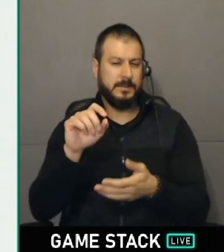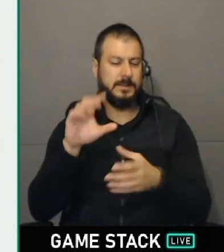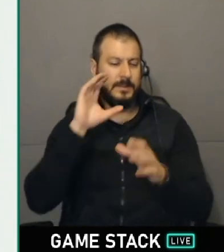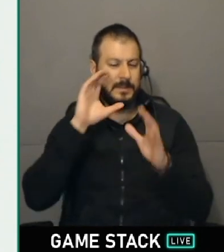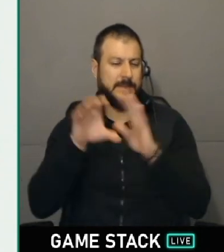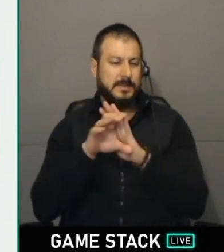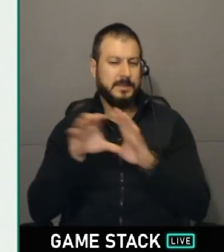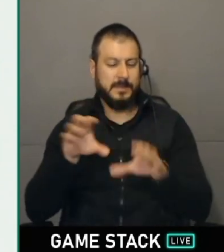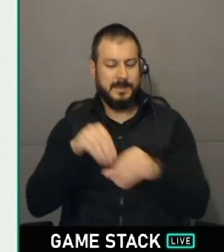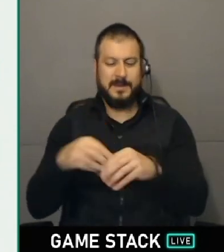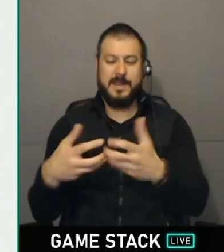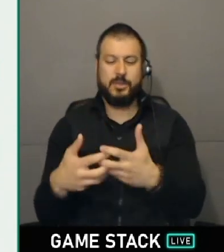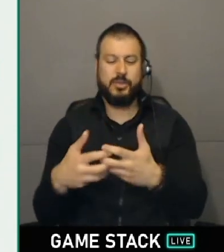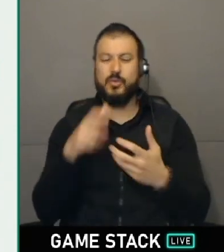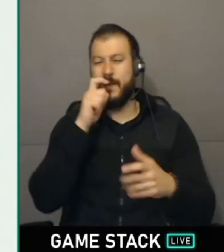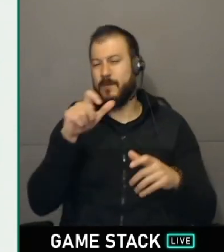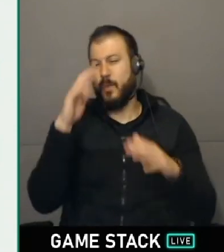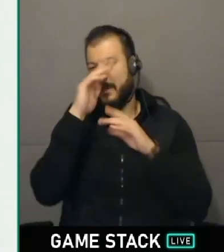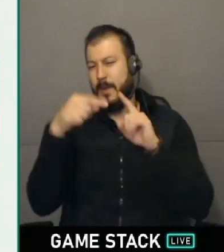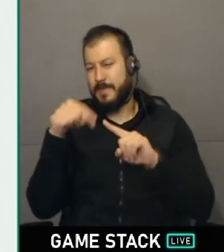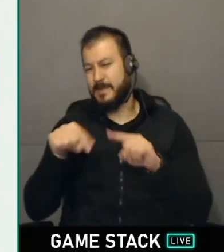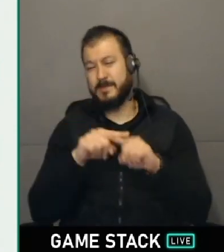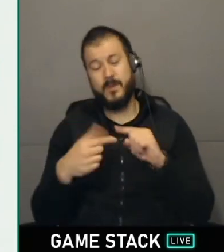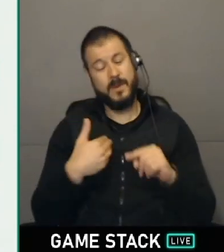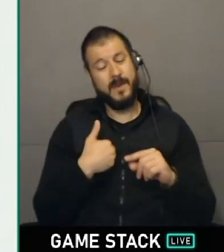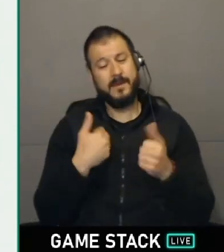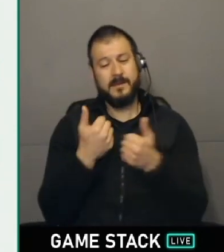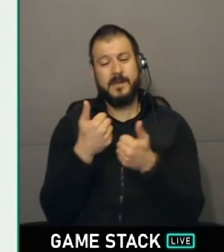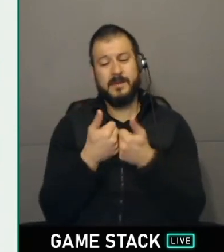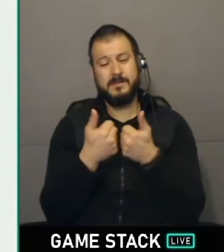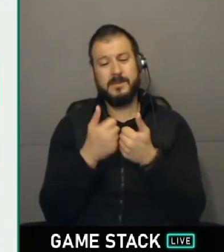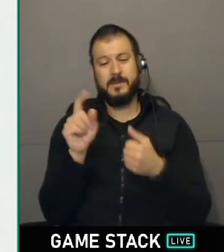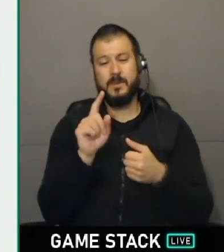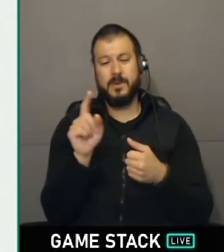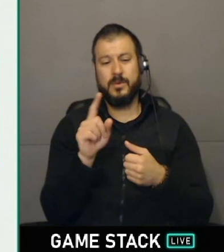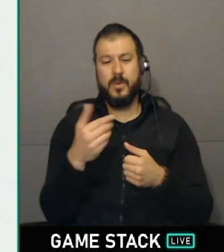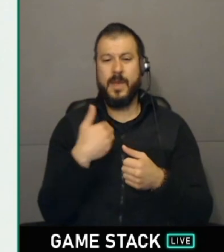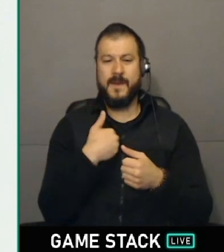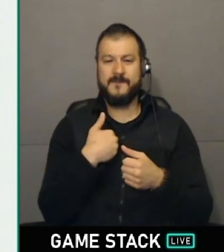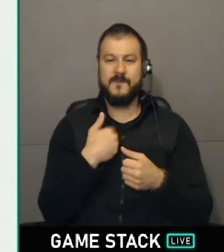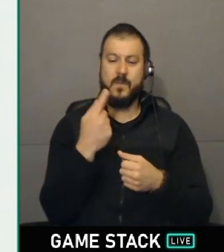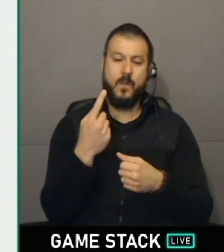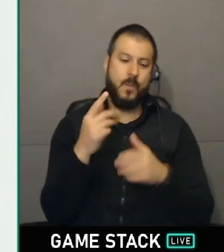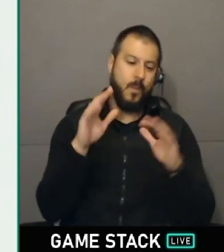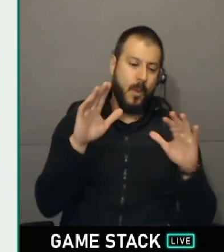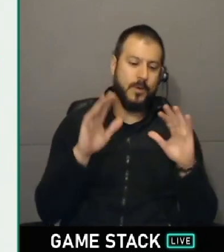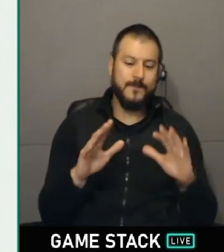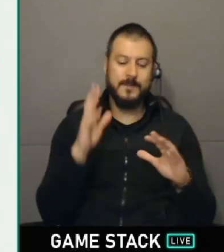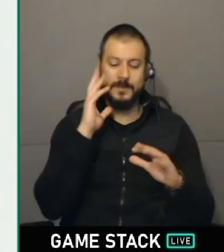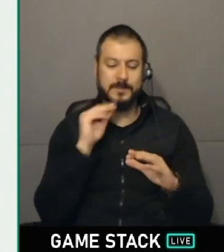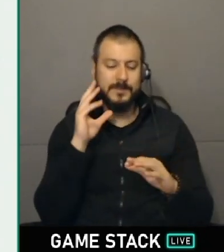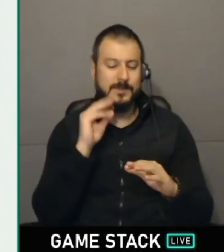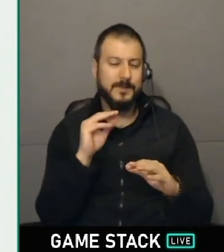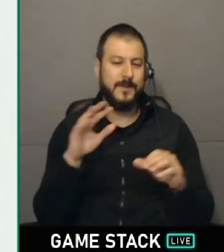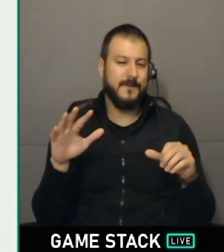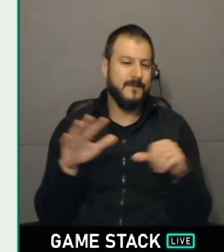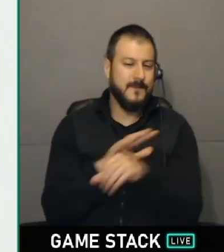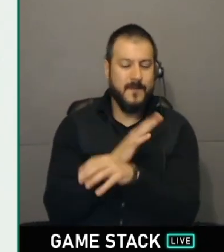necessarily have to worry about this. But we have had titles where you have this wonderful experience of full